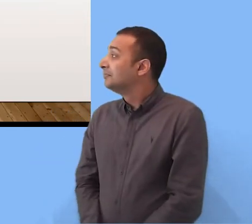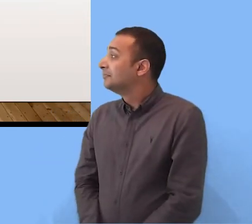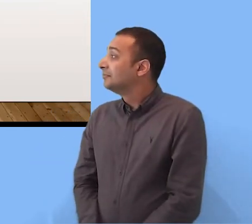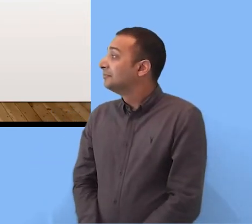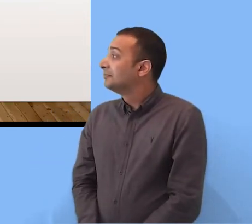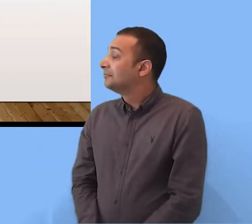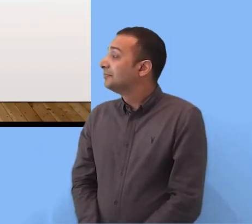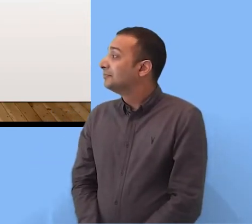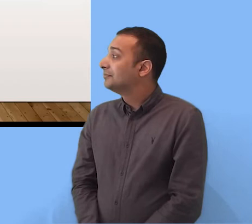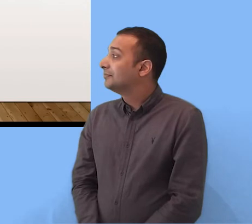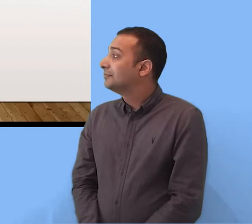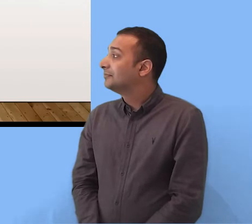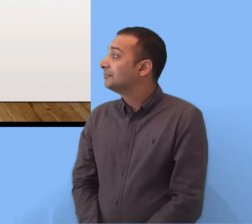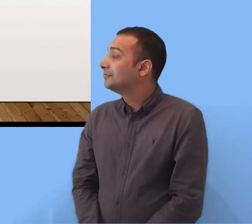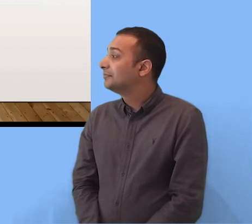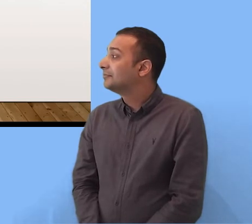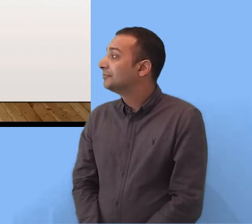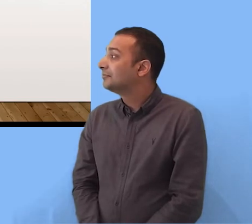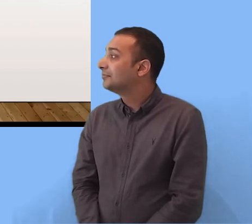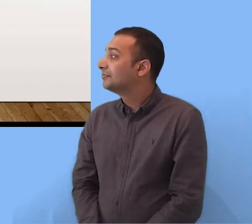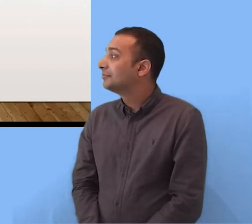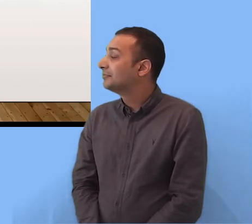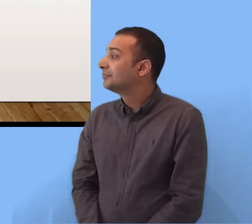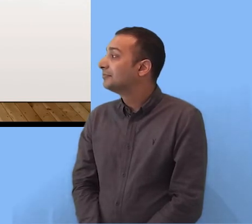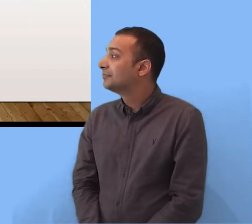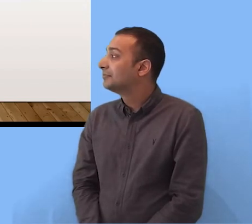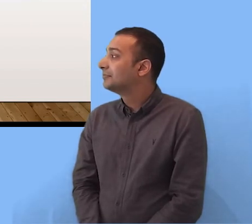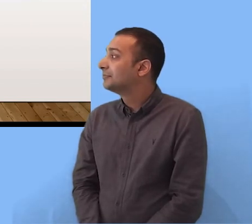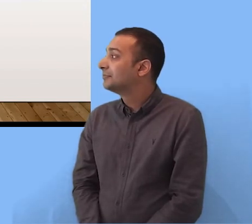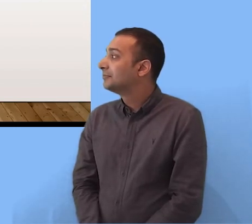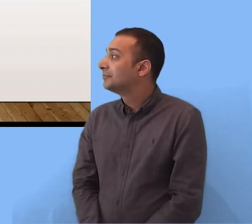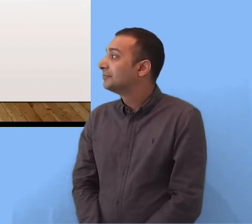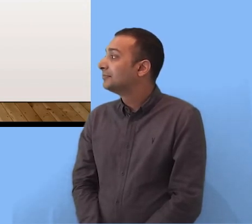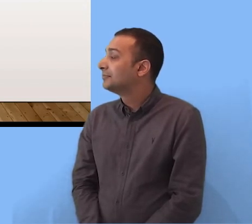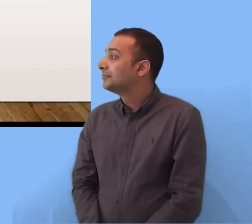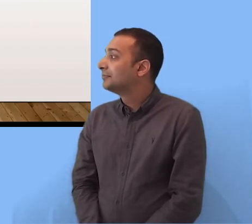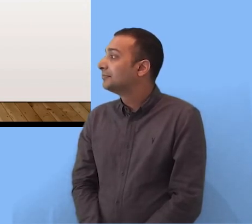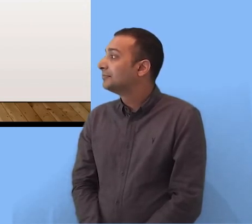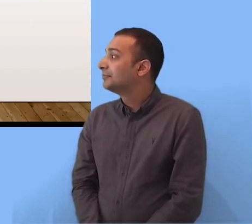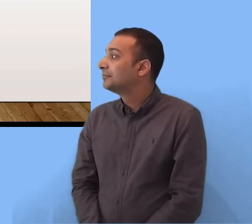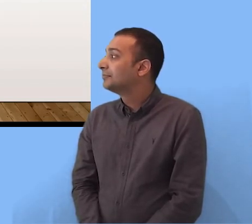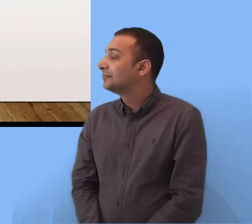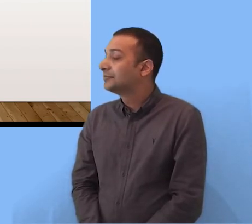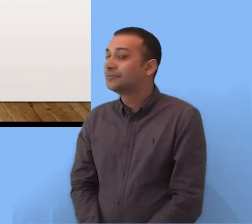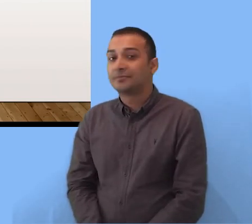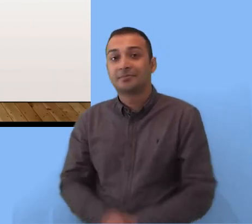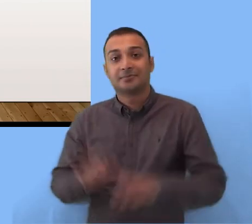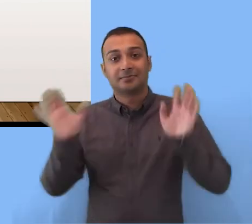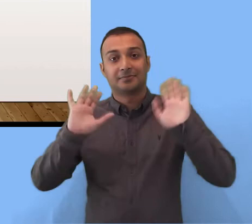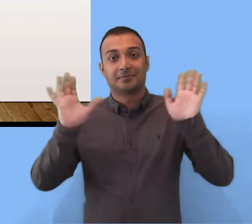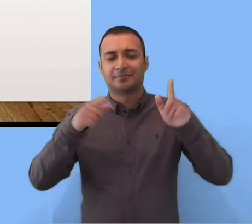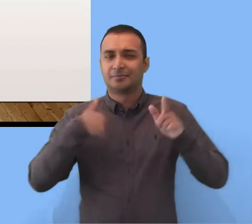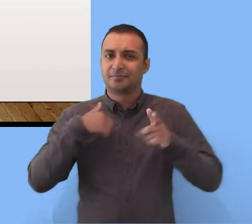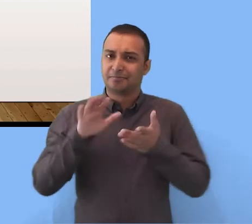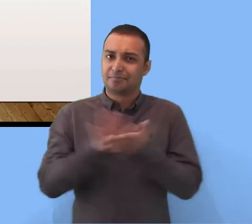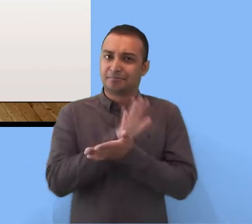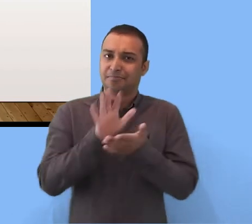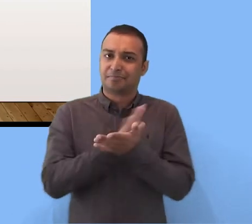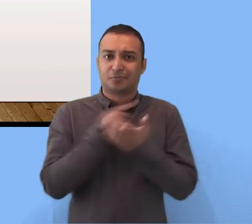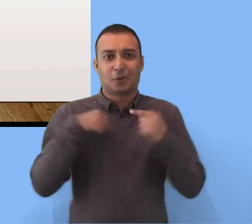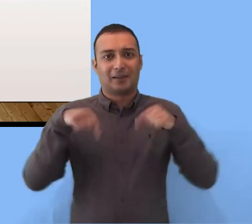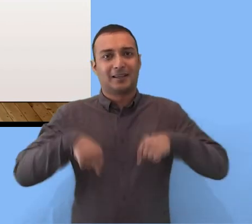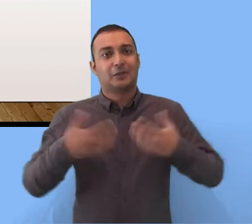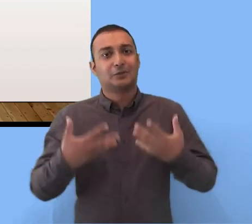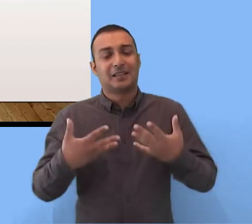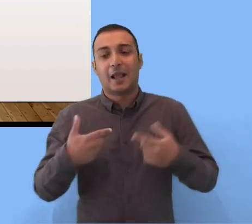Yep. Okay, thank you. Hello, and I'm really pleased to be here this afternoon. Where I am